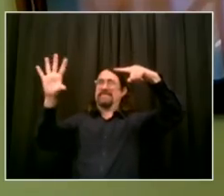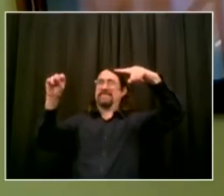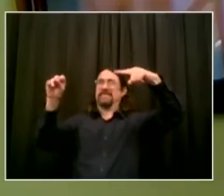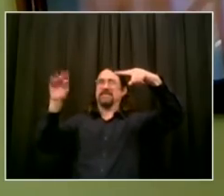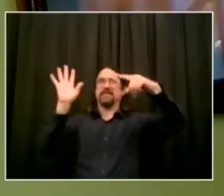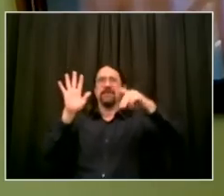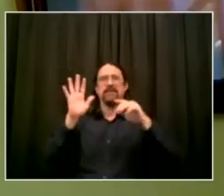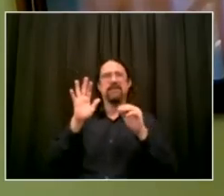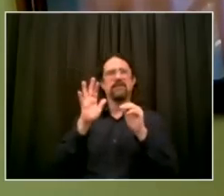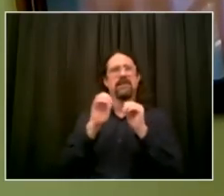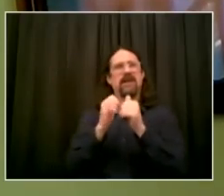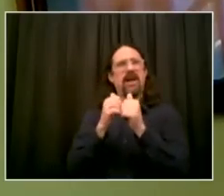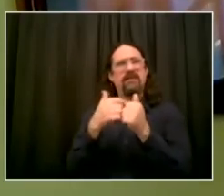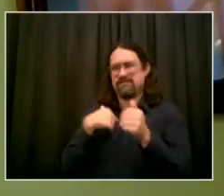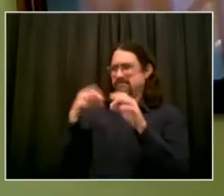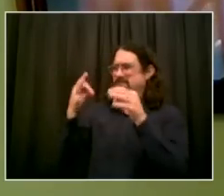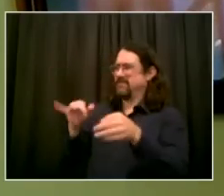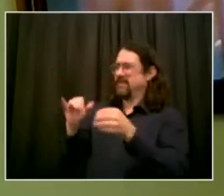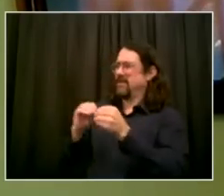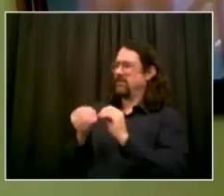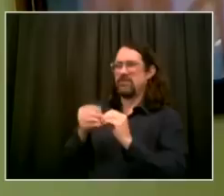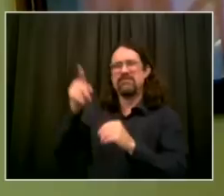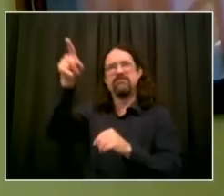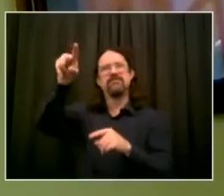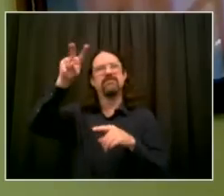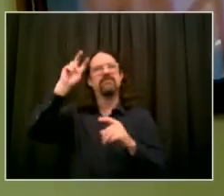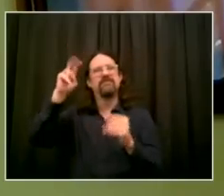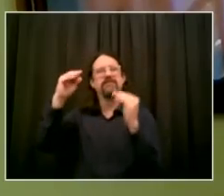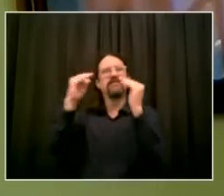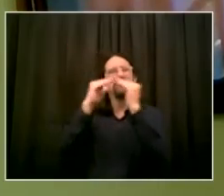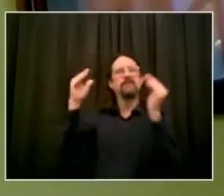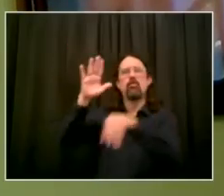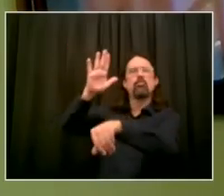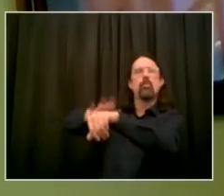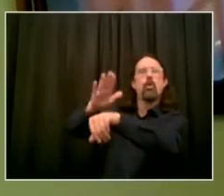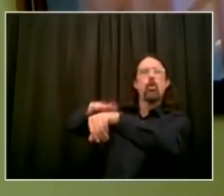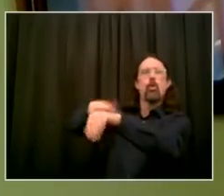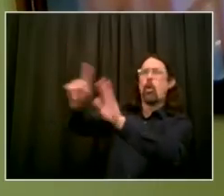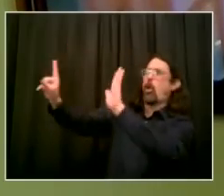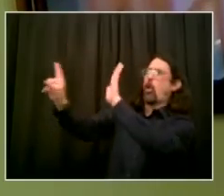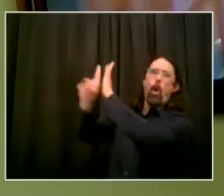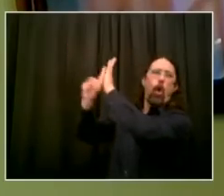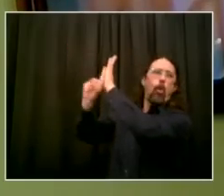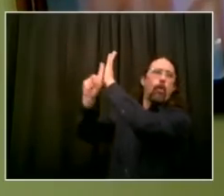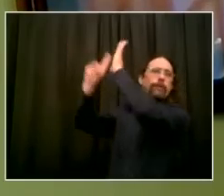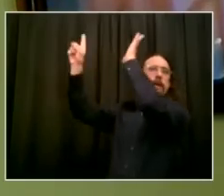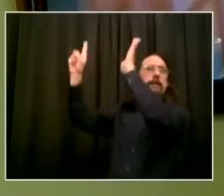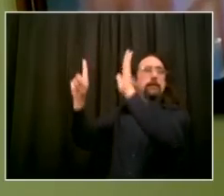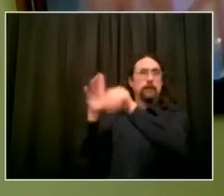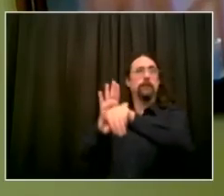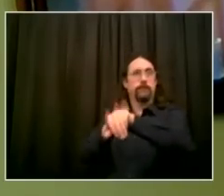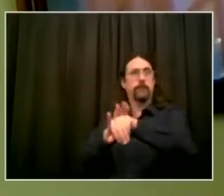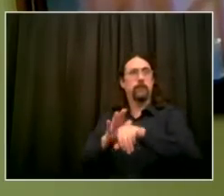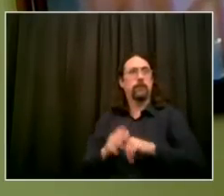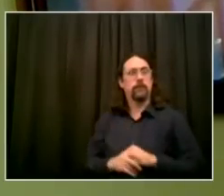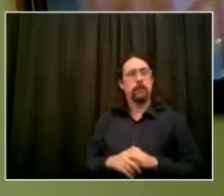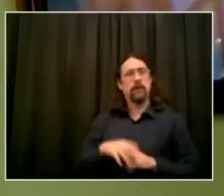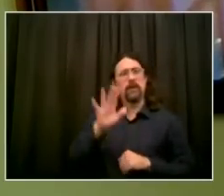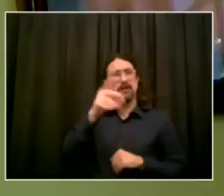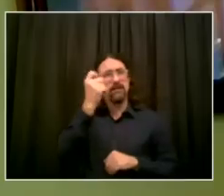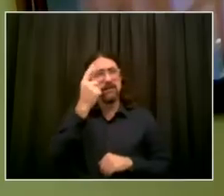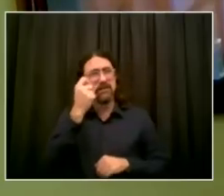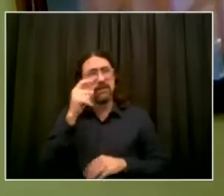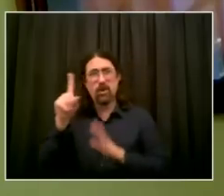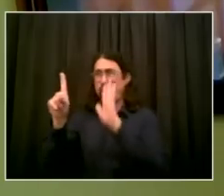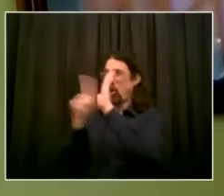aspect here to understand is that we actually took action and very strong action even before these warning lights flashed, because for all the reasons that you've